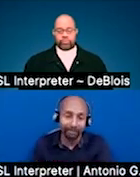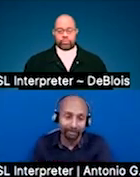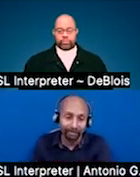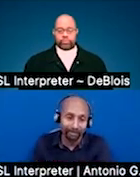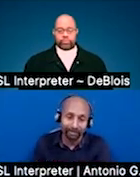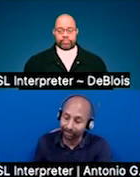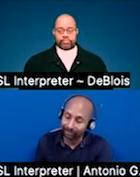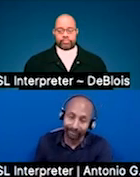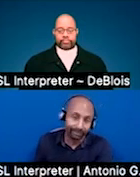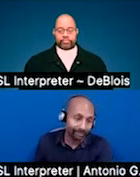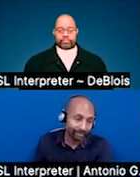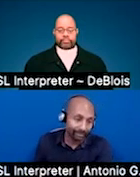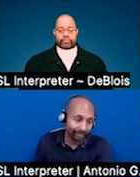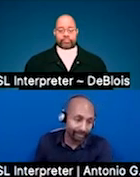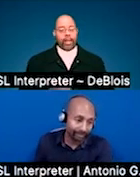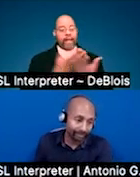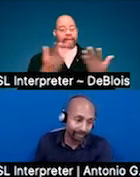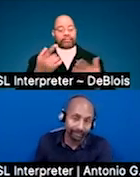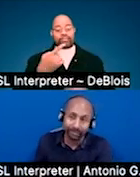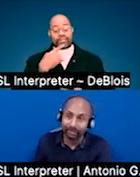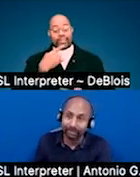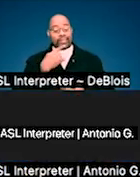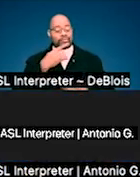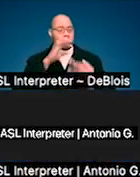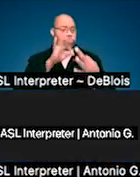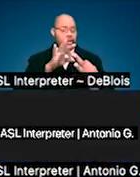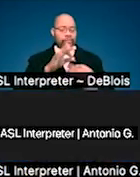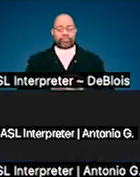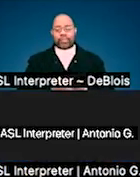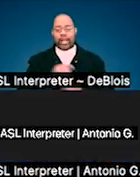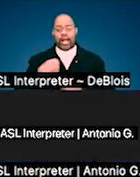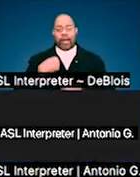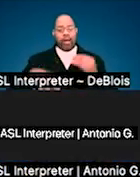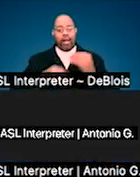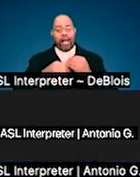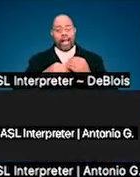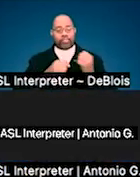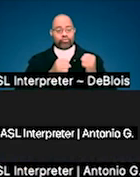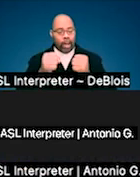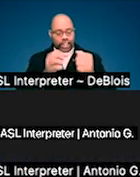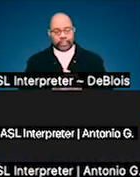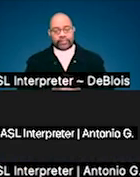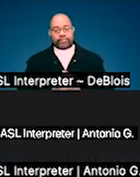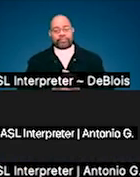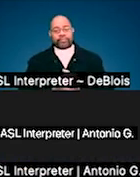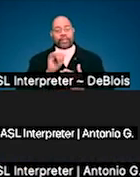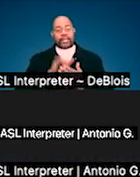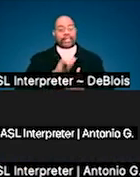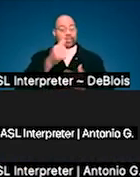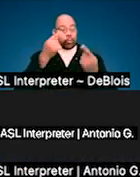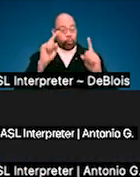And everything that's been said is perfect. And I'll add a strategy that doesn't